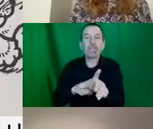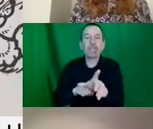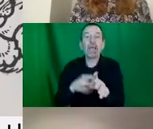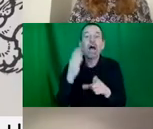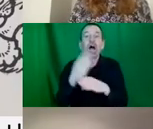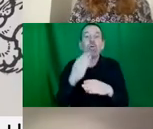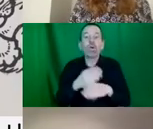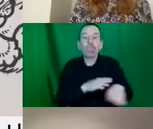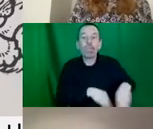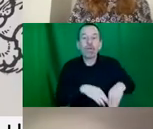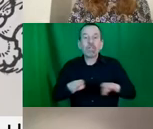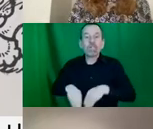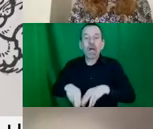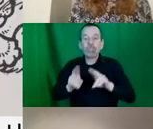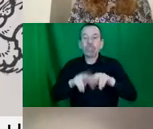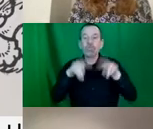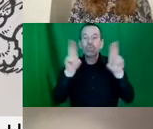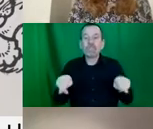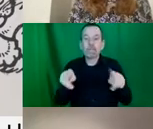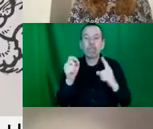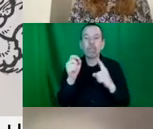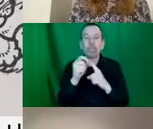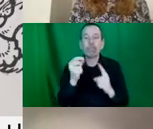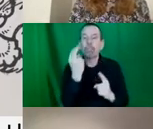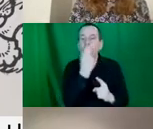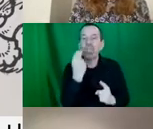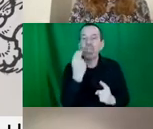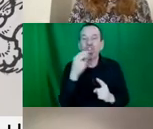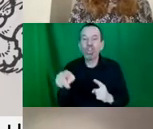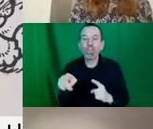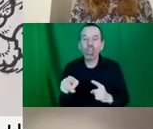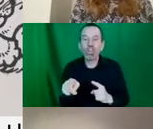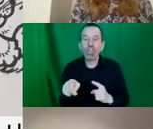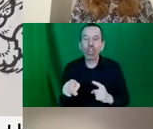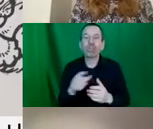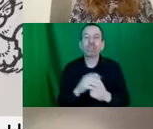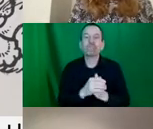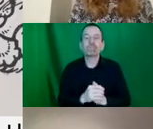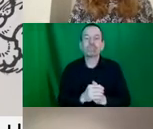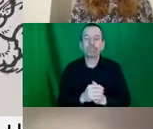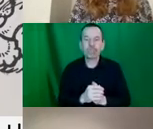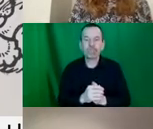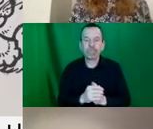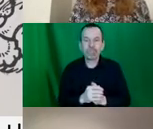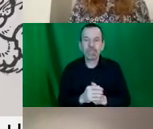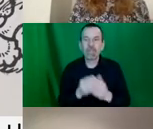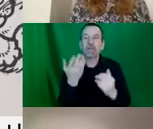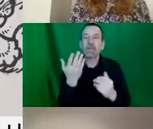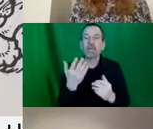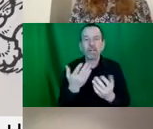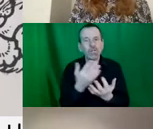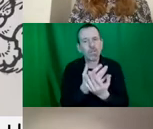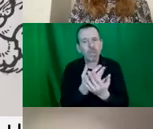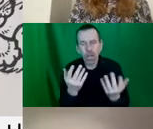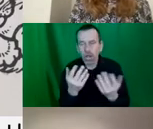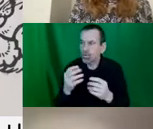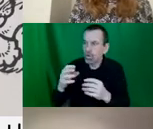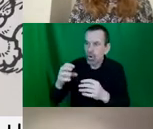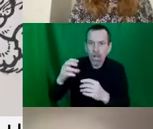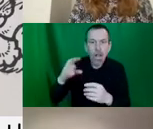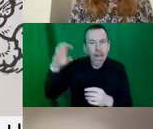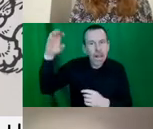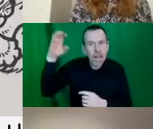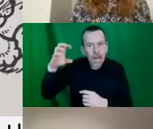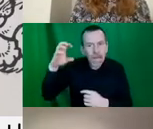It was an interesting comparison to the deinstall from Buddhism, where I'd shadowed Liz in person. There was a lot of trying to get light in the right places to help